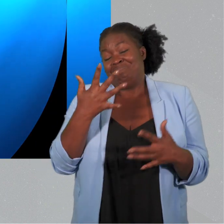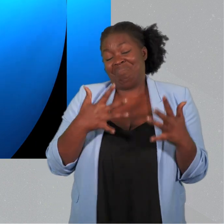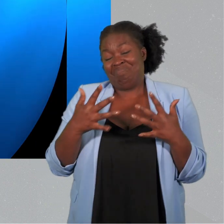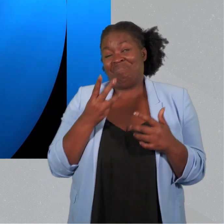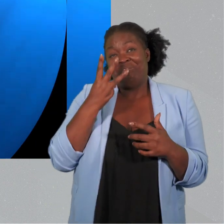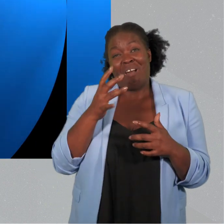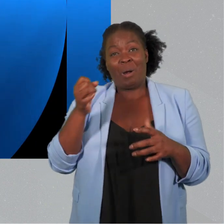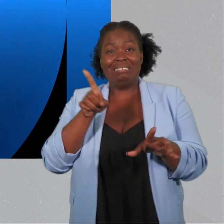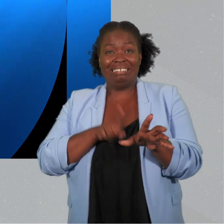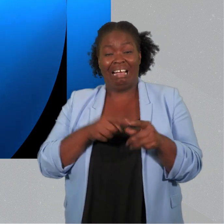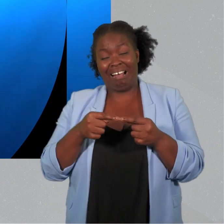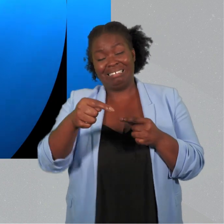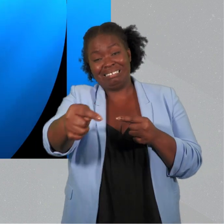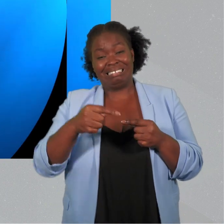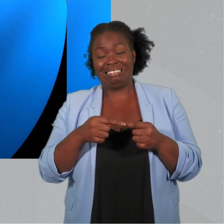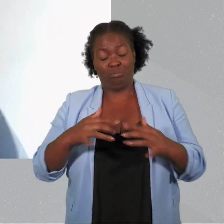on within the next 30 years.